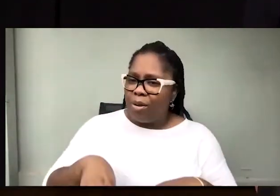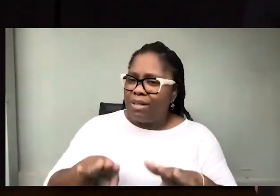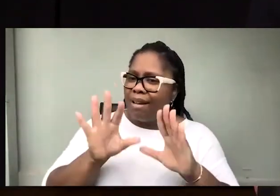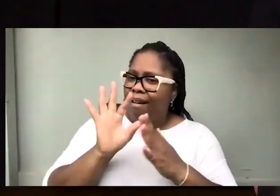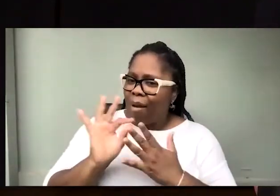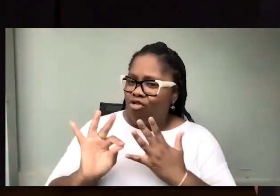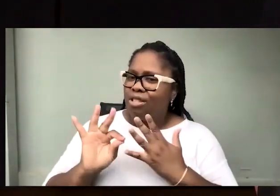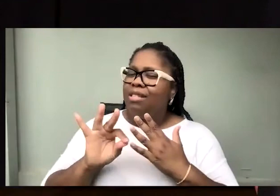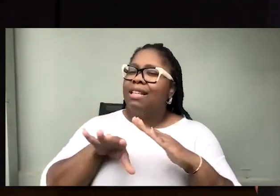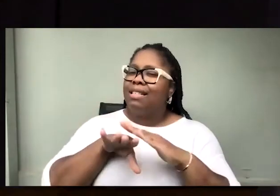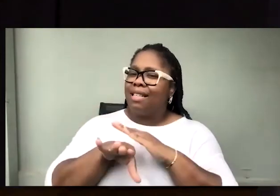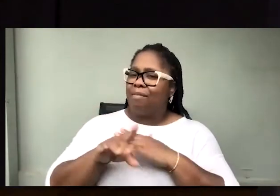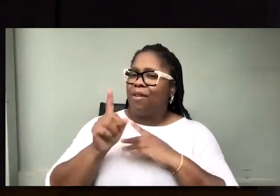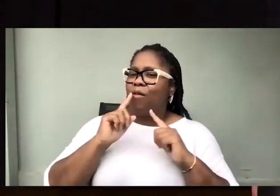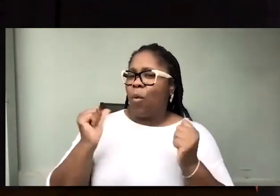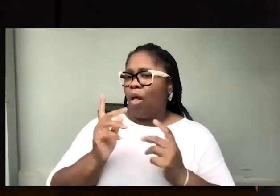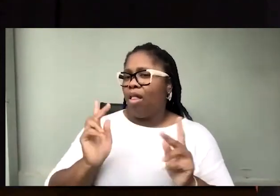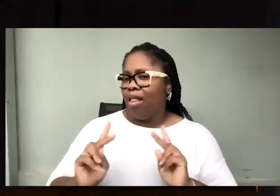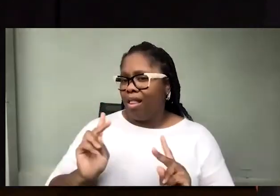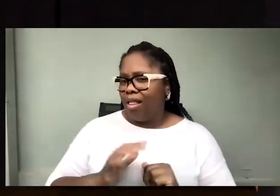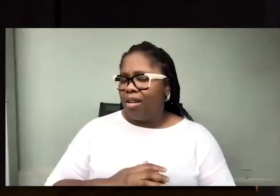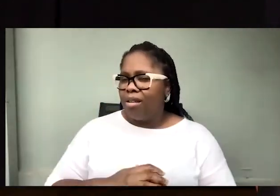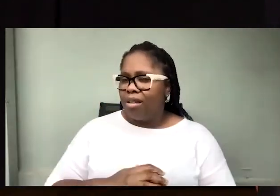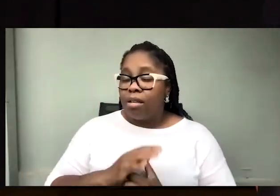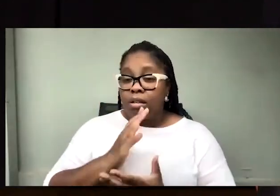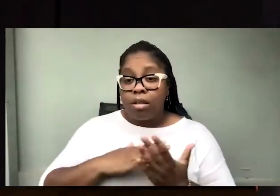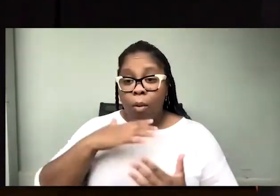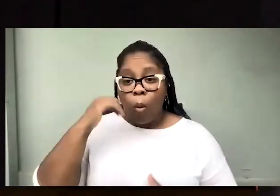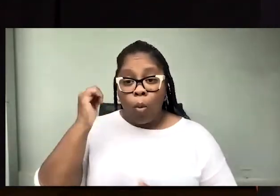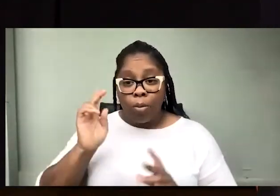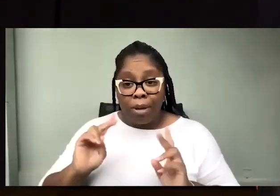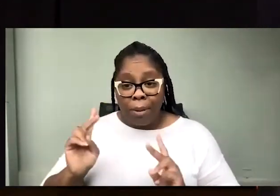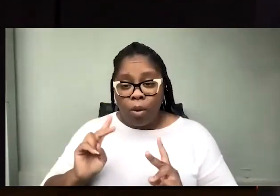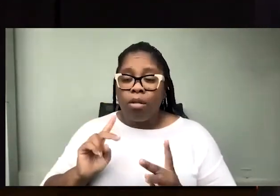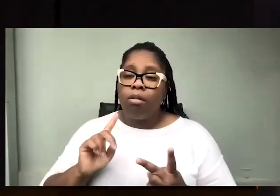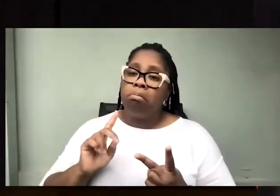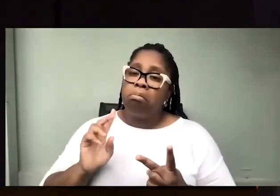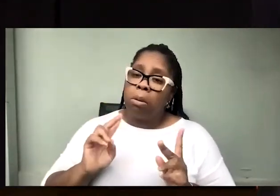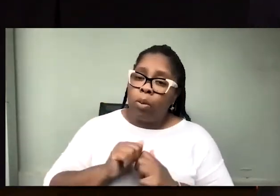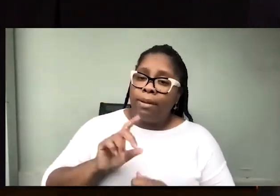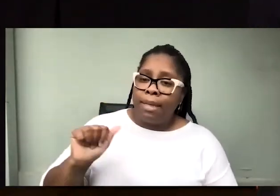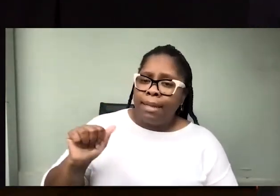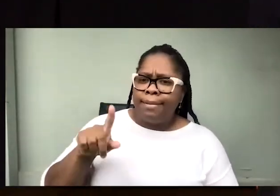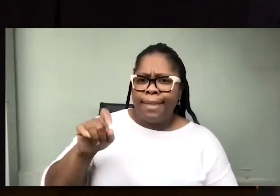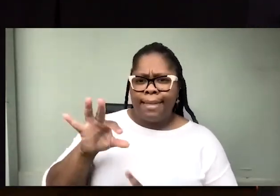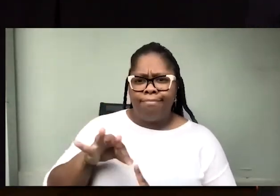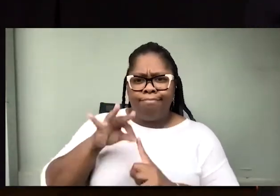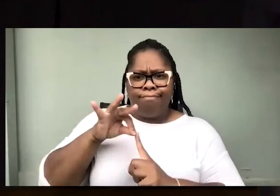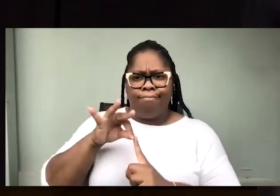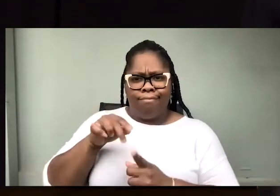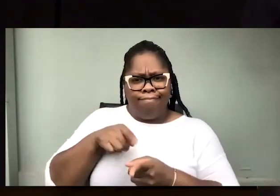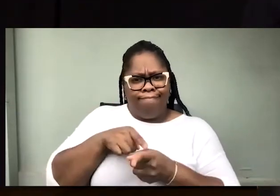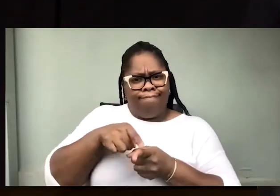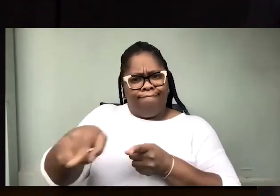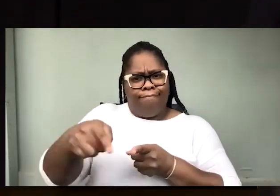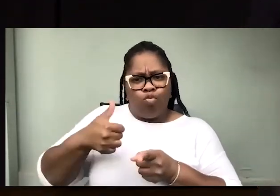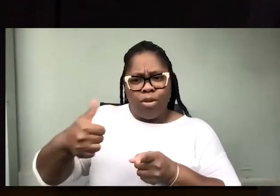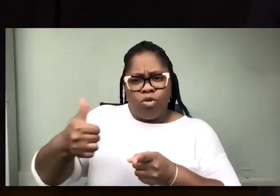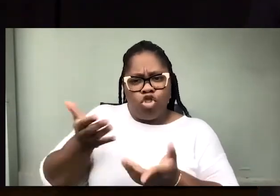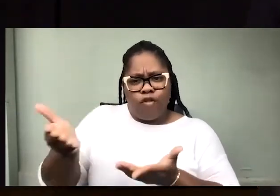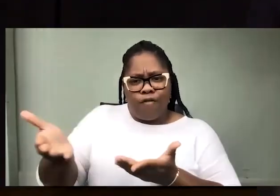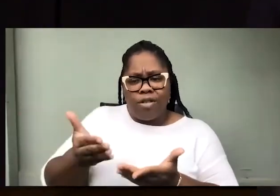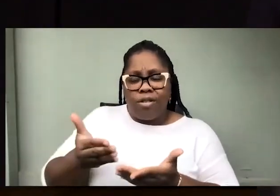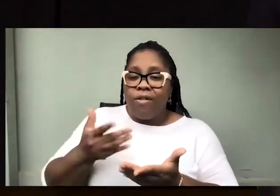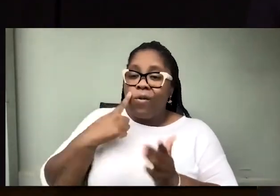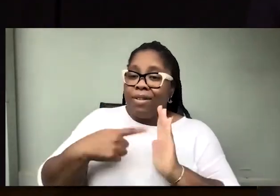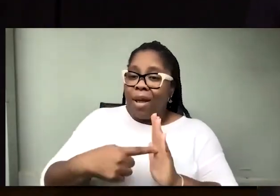accessibility for all. Some older adults and people with disabilities need specialized transportation services, such as